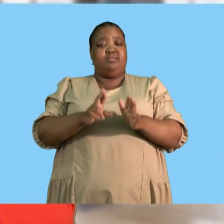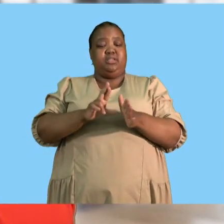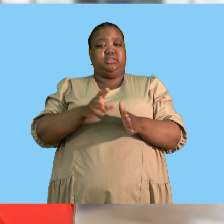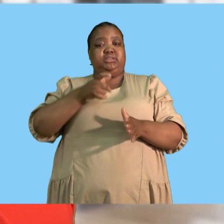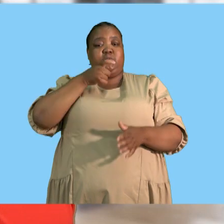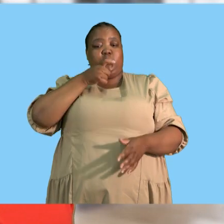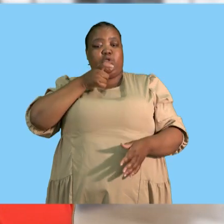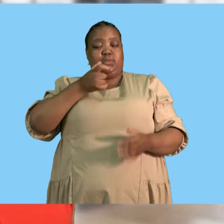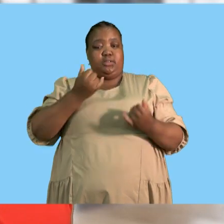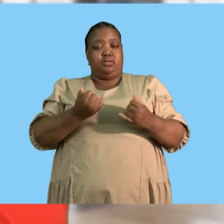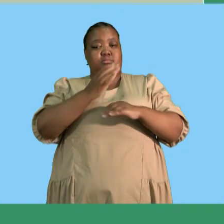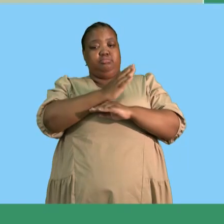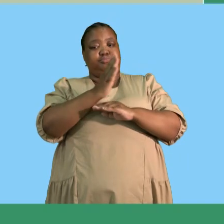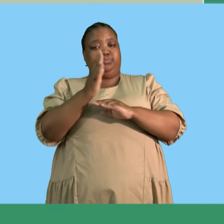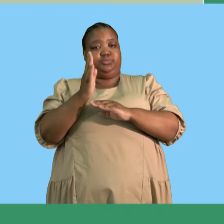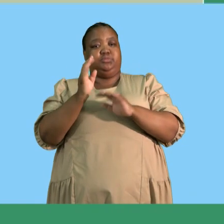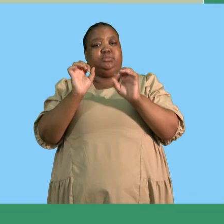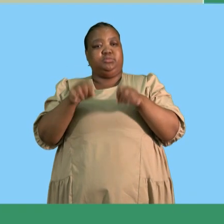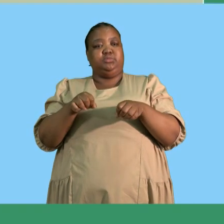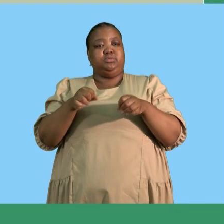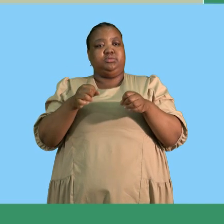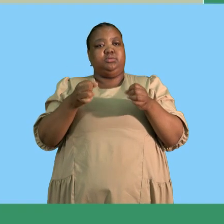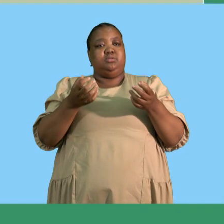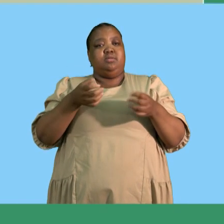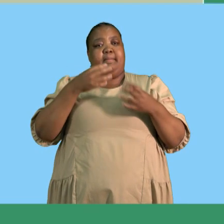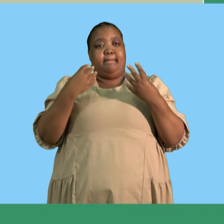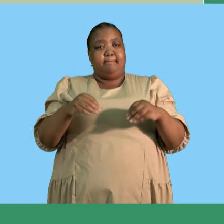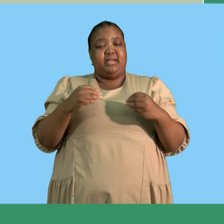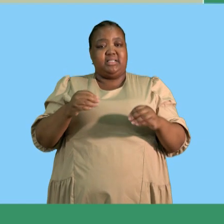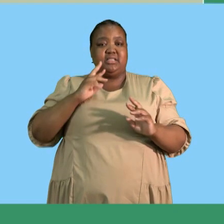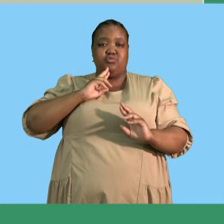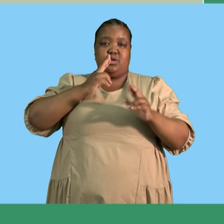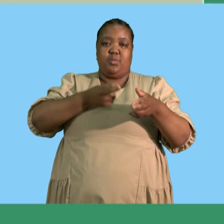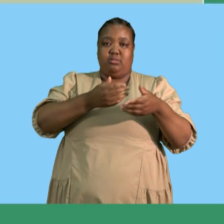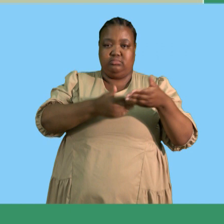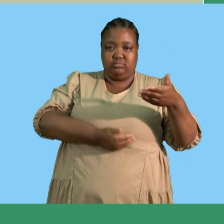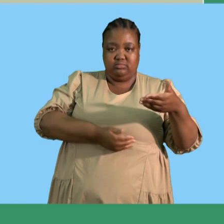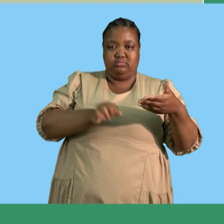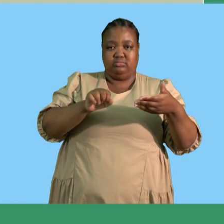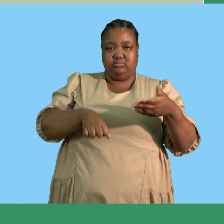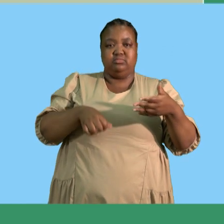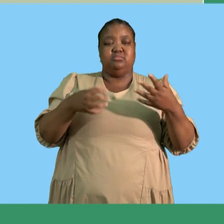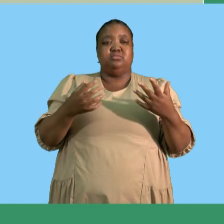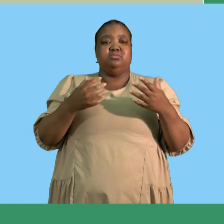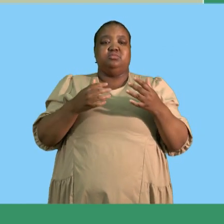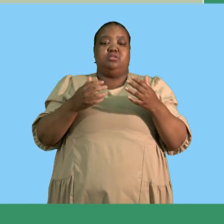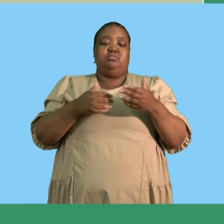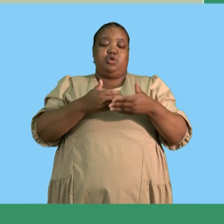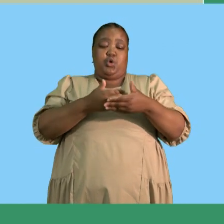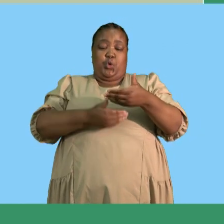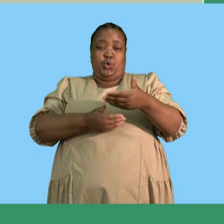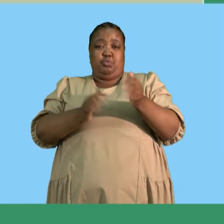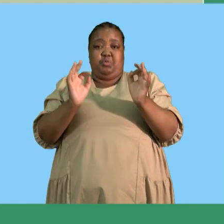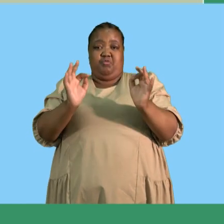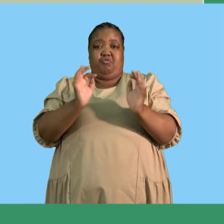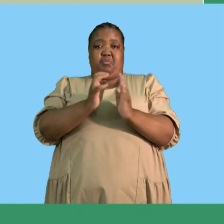come across in this lesson. We are going to see the word business report, which is defined as a formal written